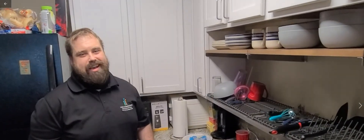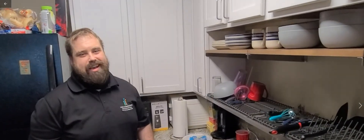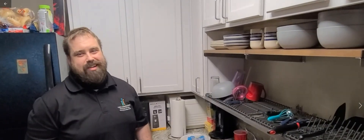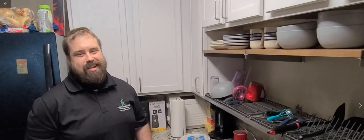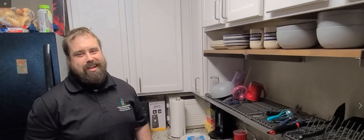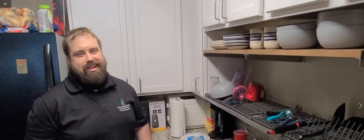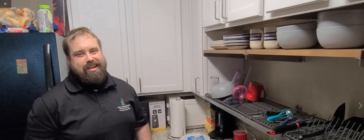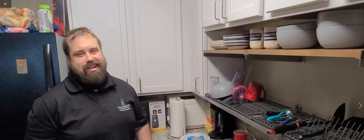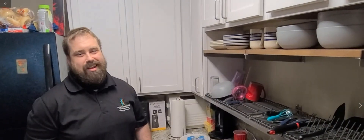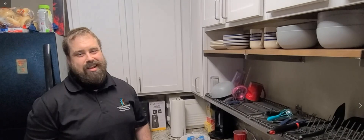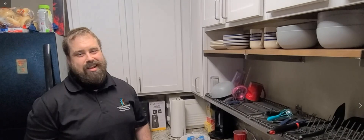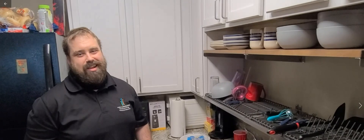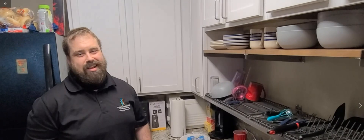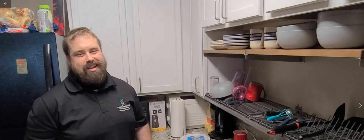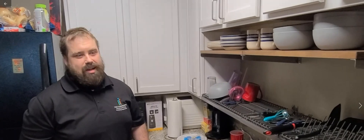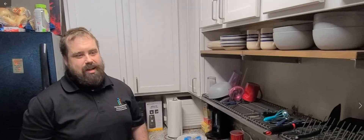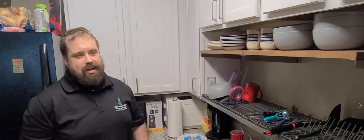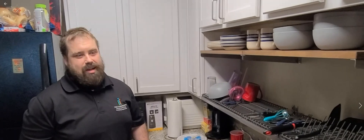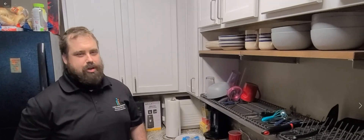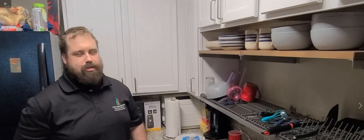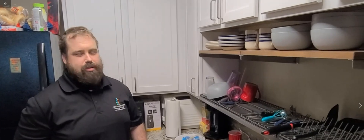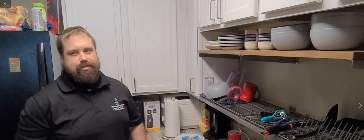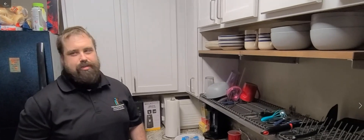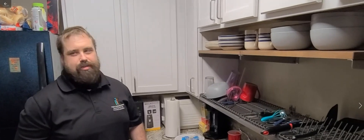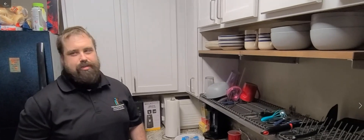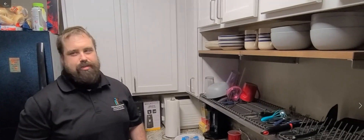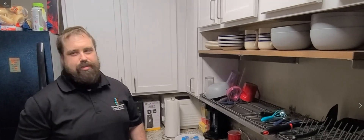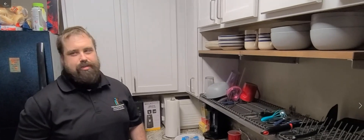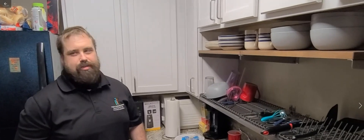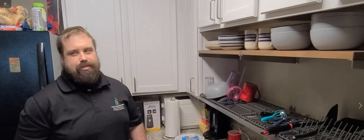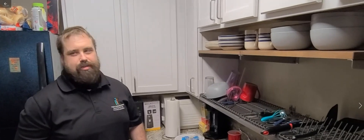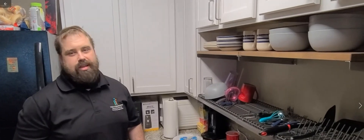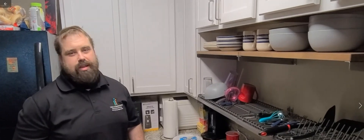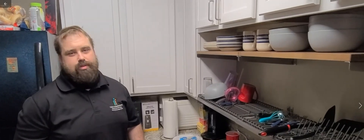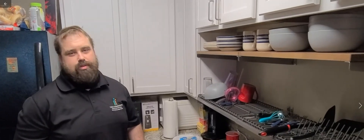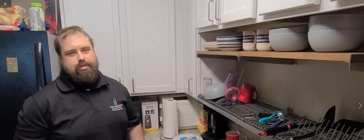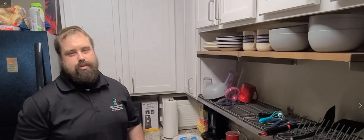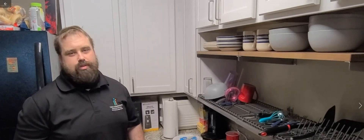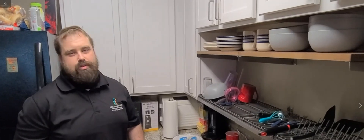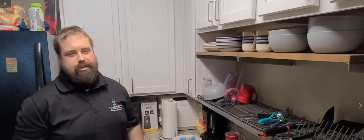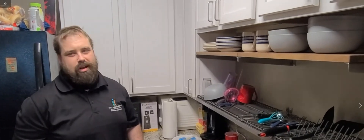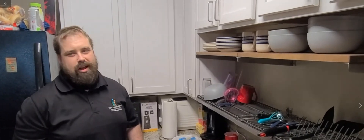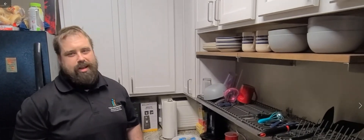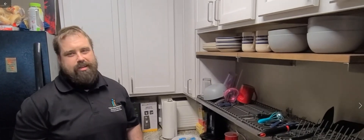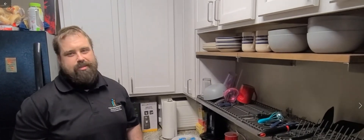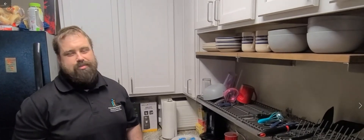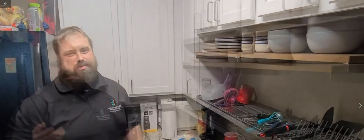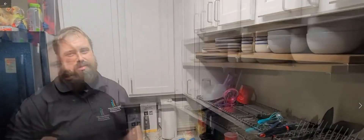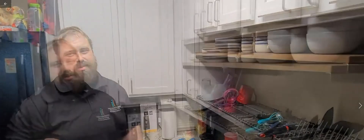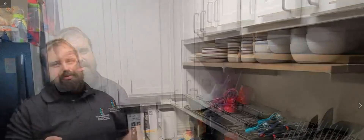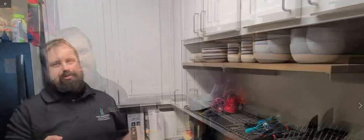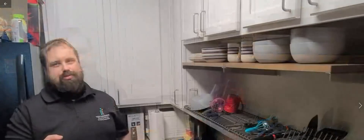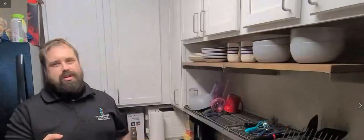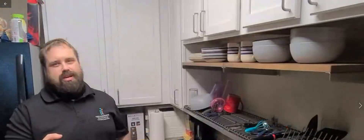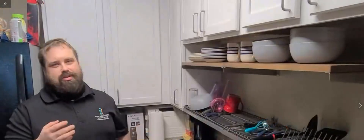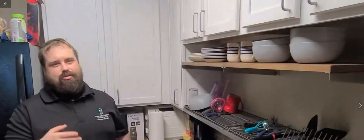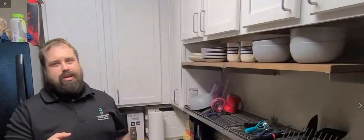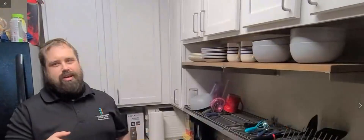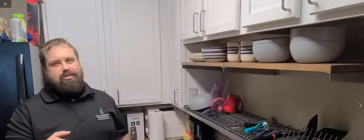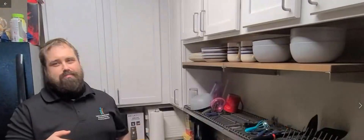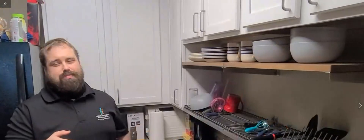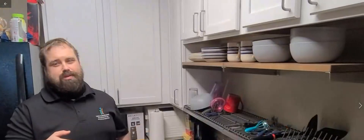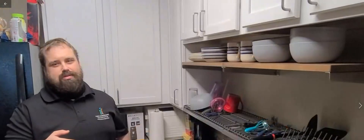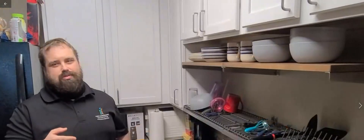Tanner again, and I'm going to show you the utensil cleaner I use.